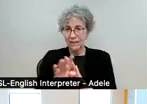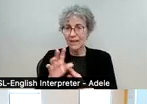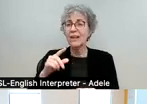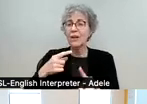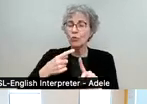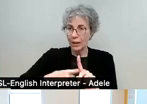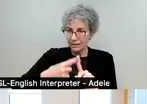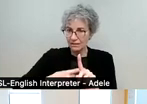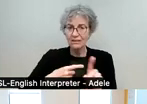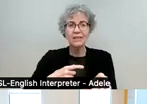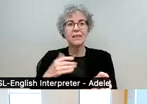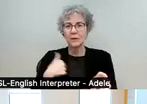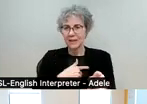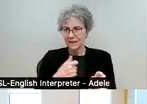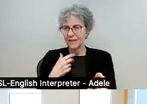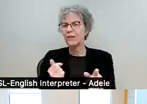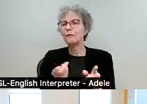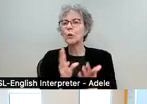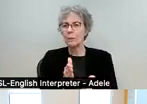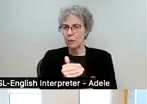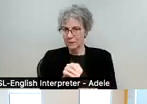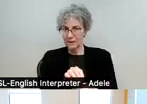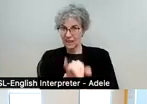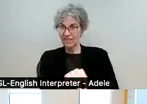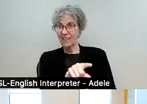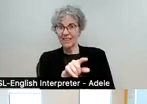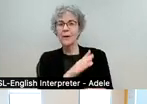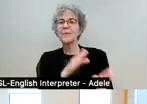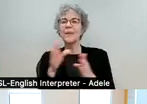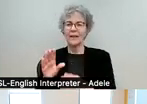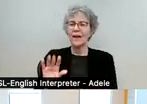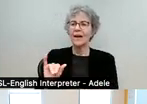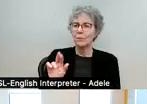believe. And we've got a couple of units there. And then, as I mentioned, the